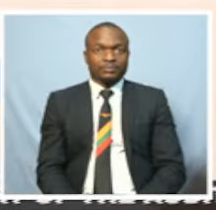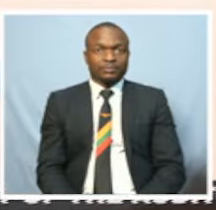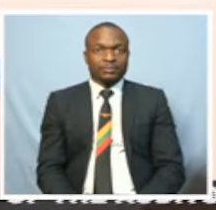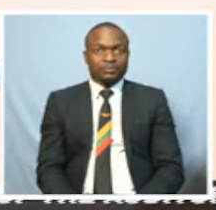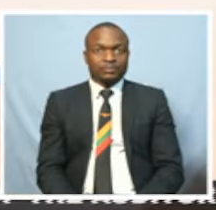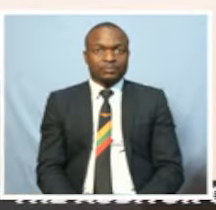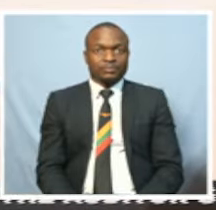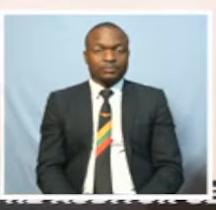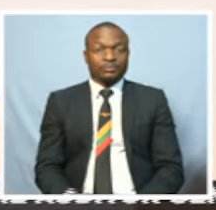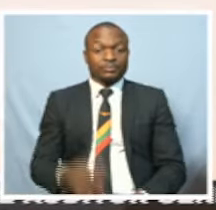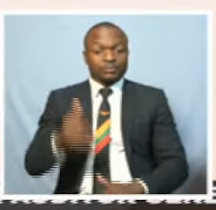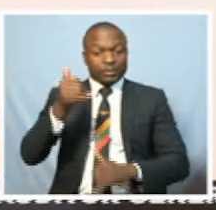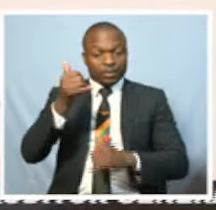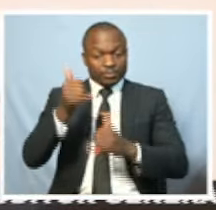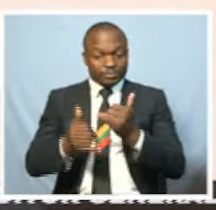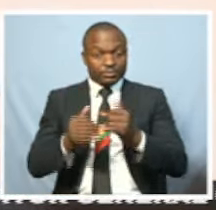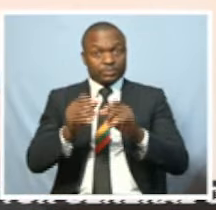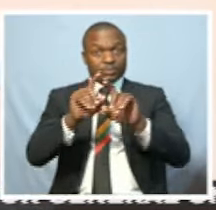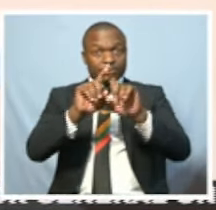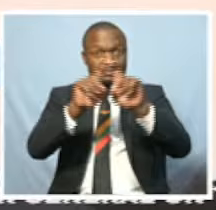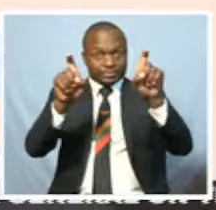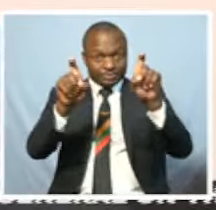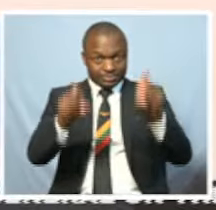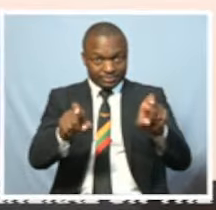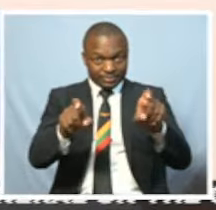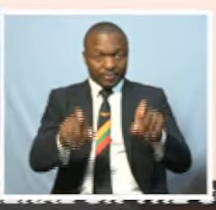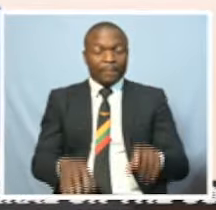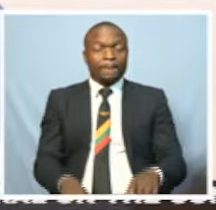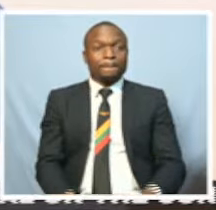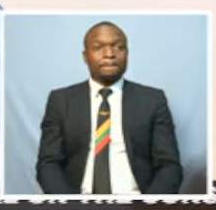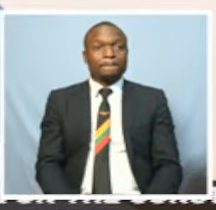On the completion certificate,